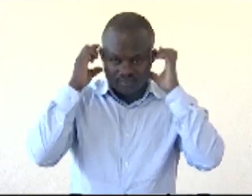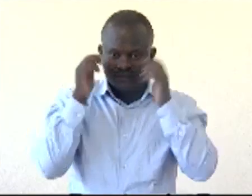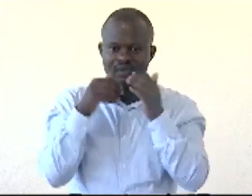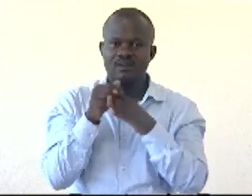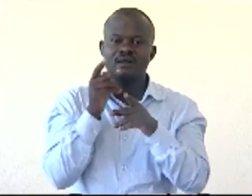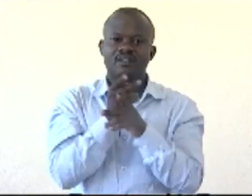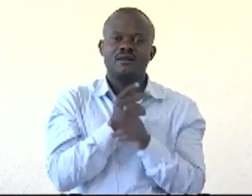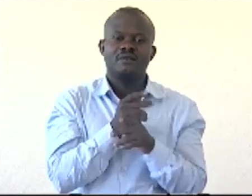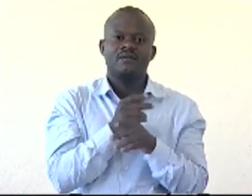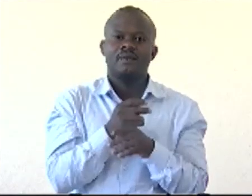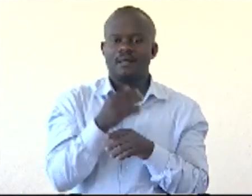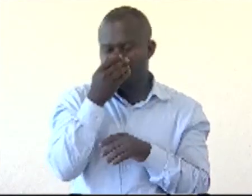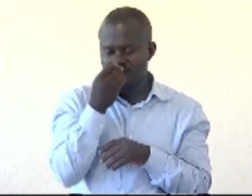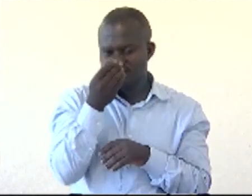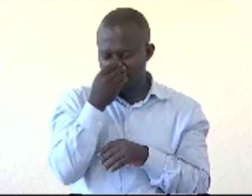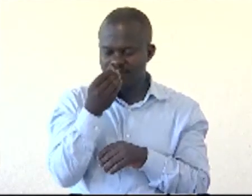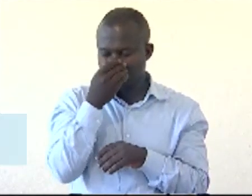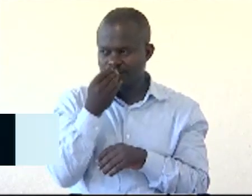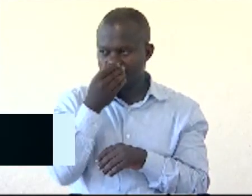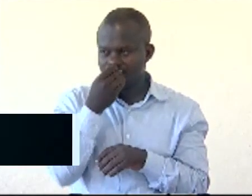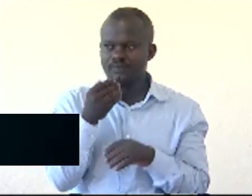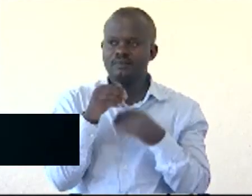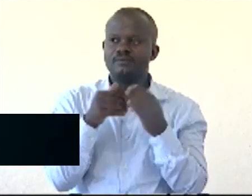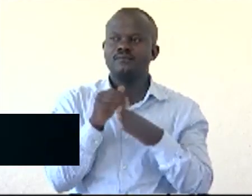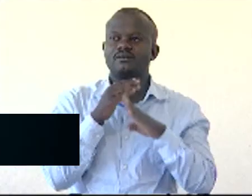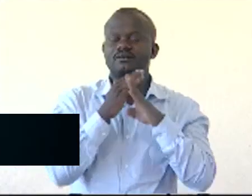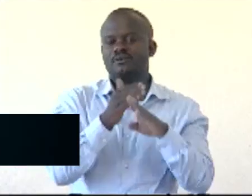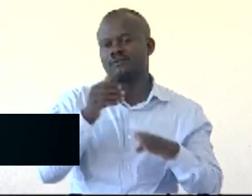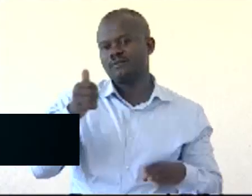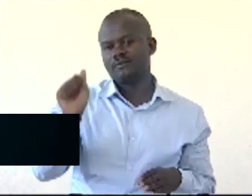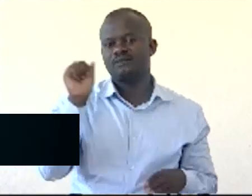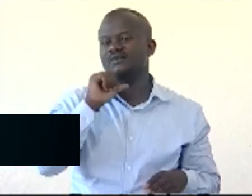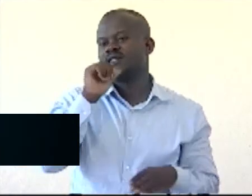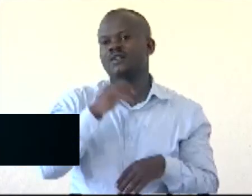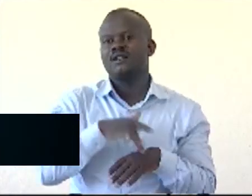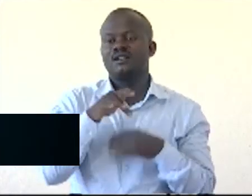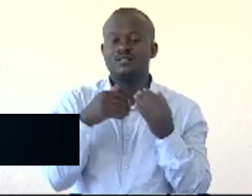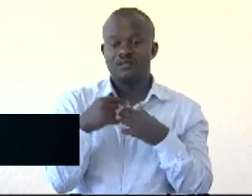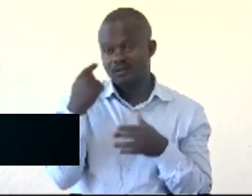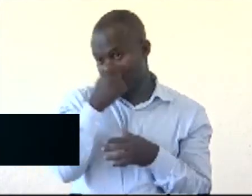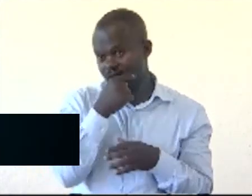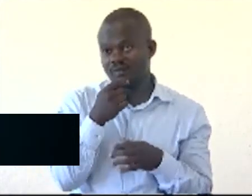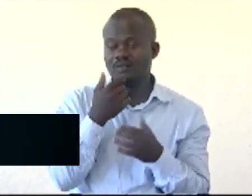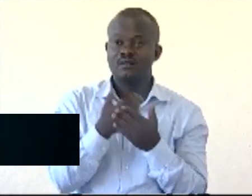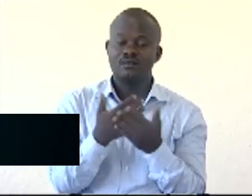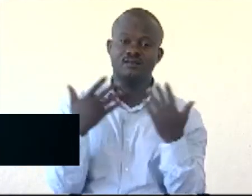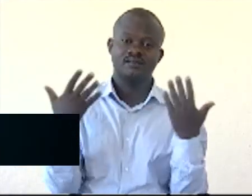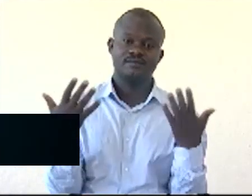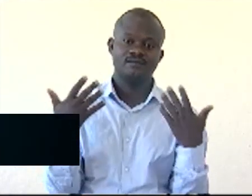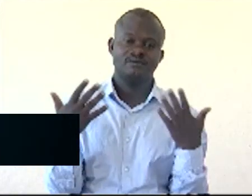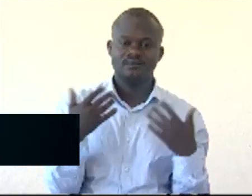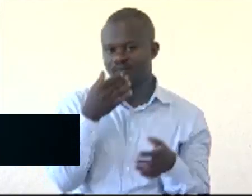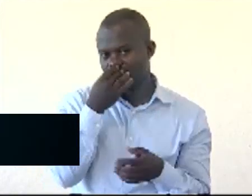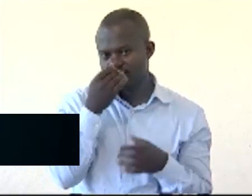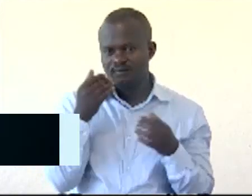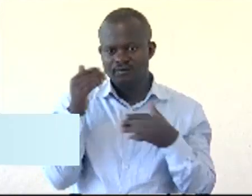keep touching the face mask. Avoid that. Don't touch your eyes, your hands, your nose,